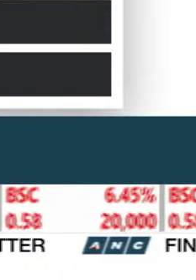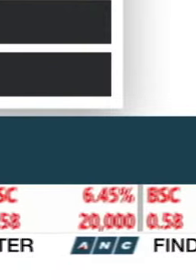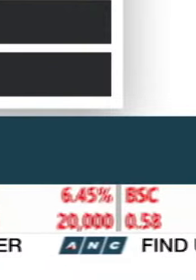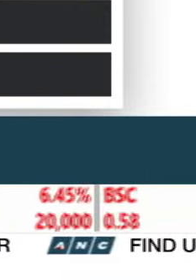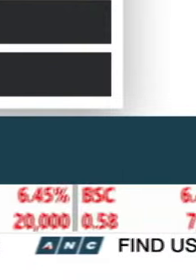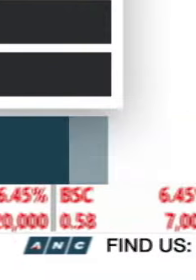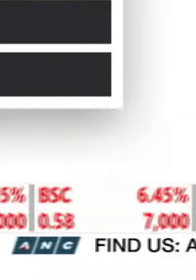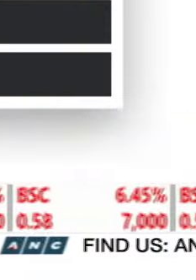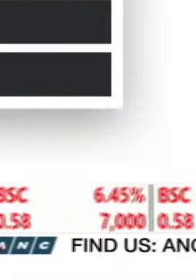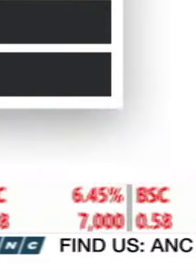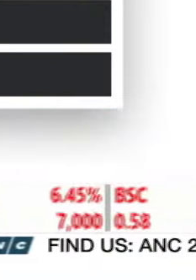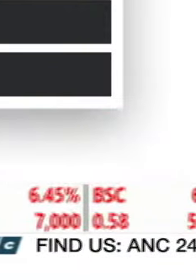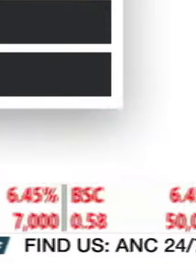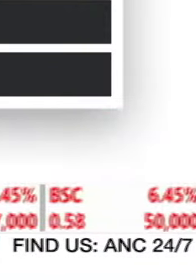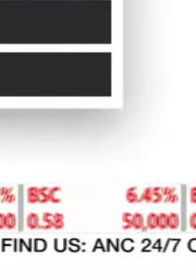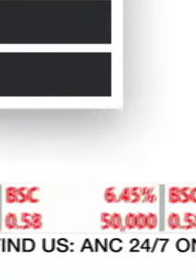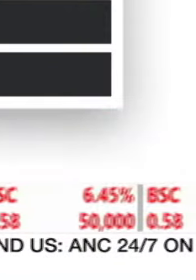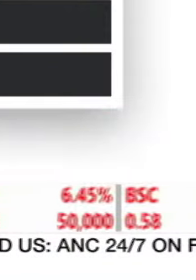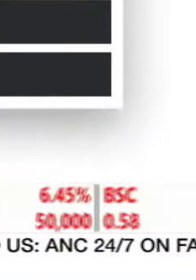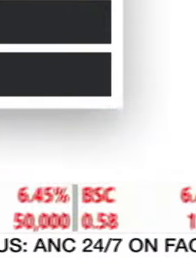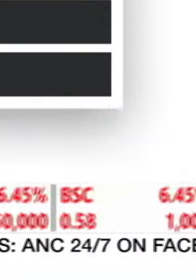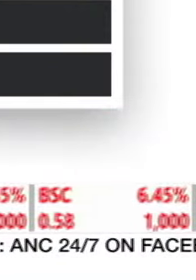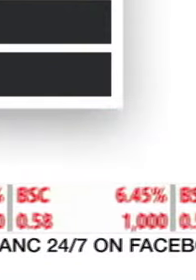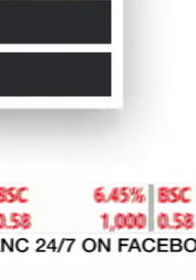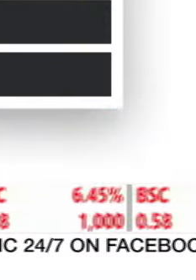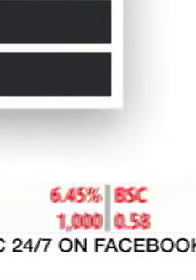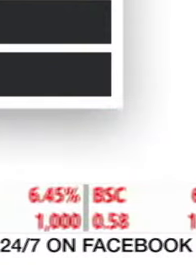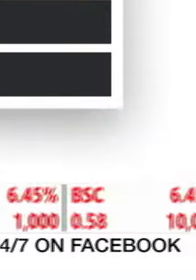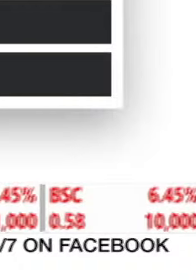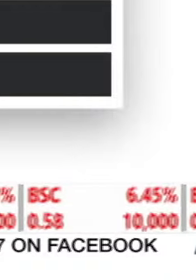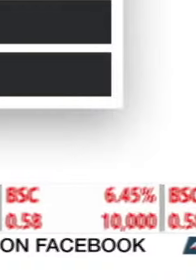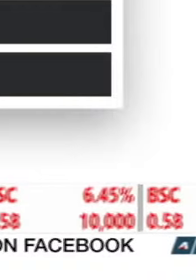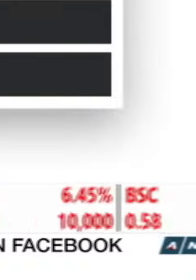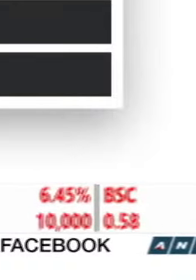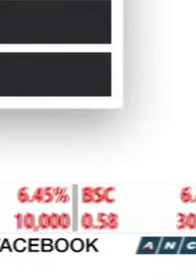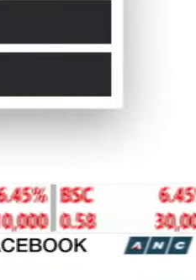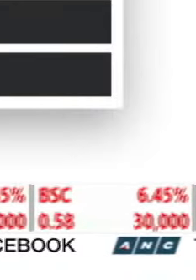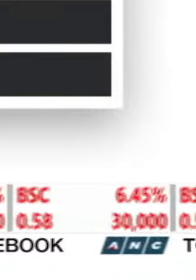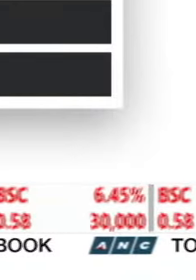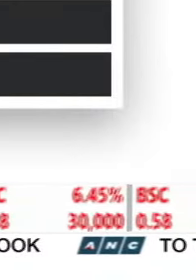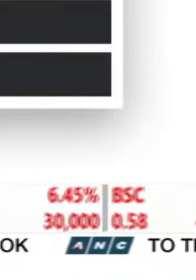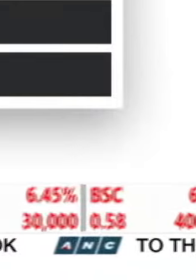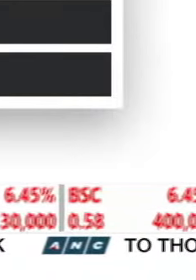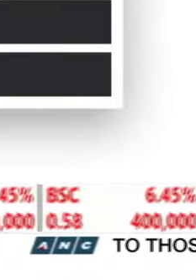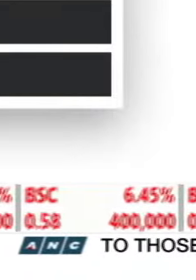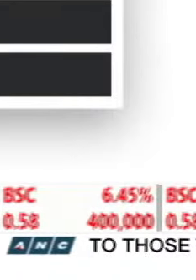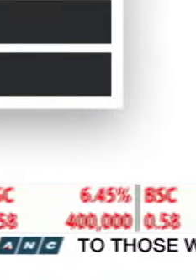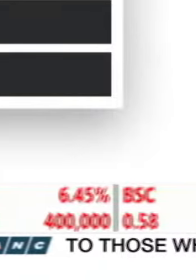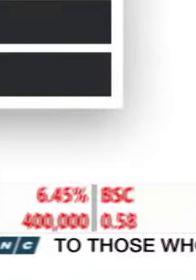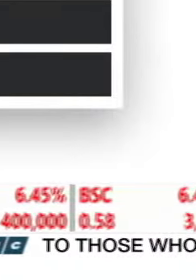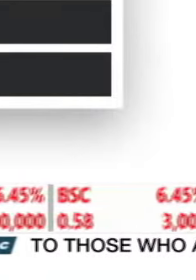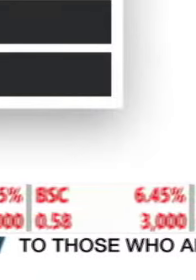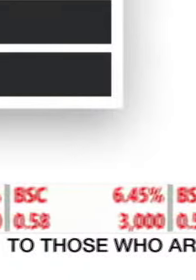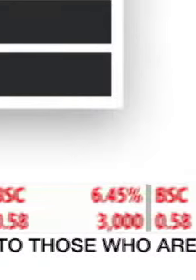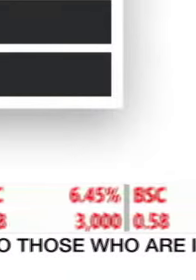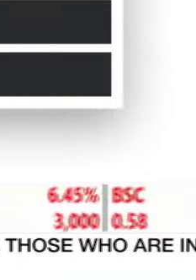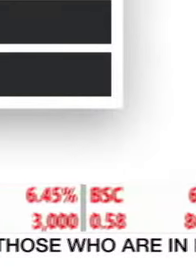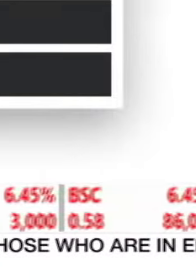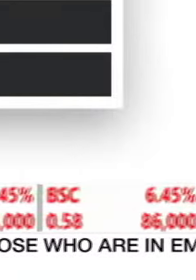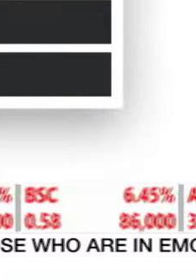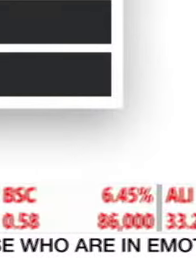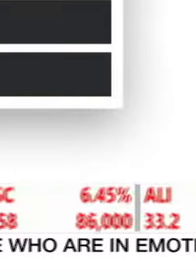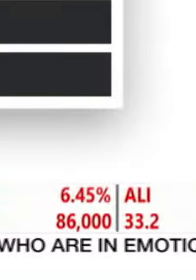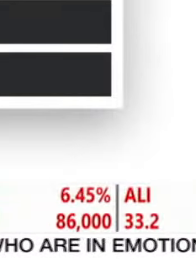4 months. But the health department notes Thursday's numbers may not be up to date due to technical problems hounding its